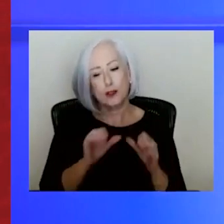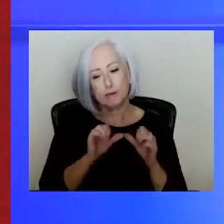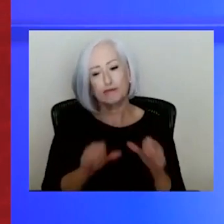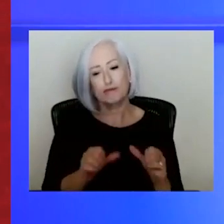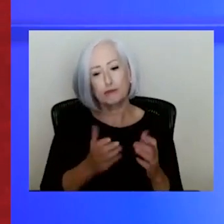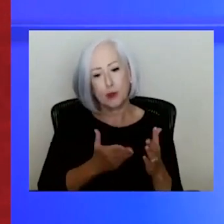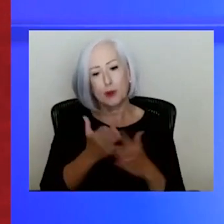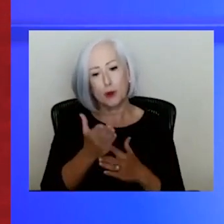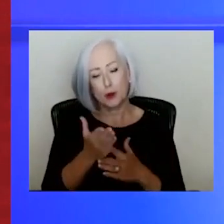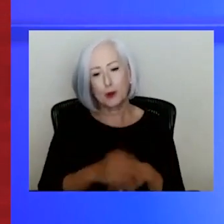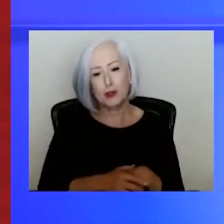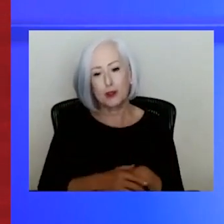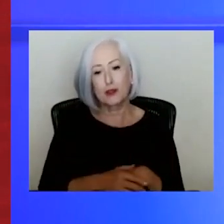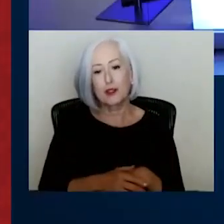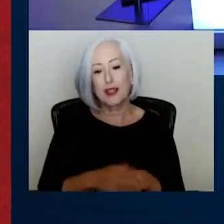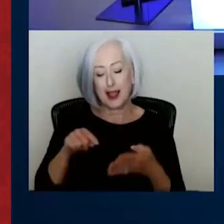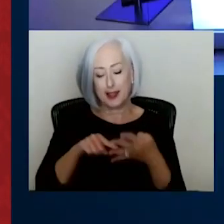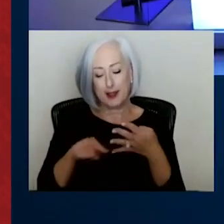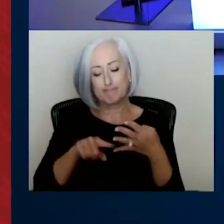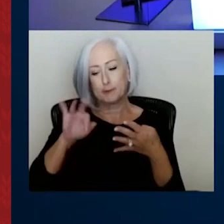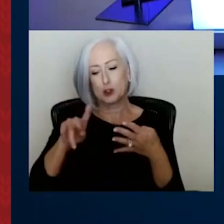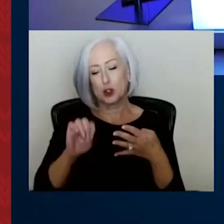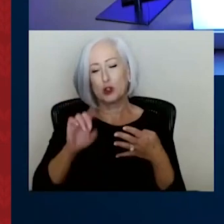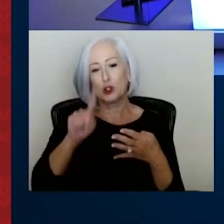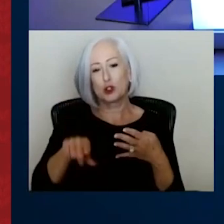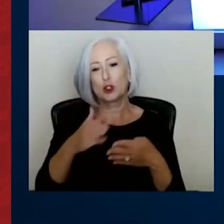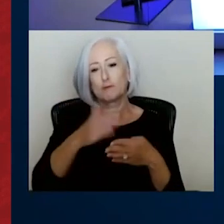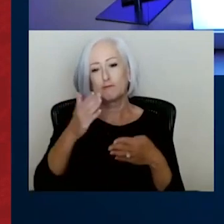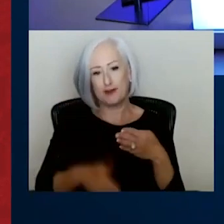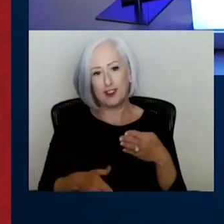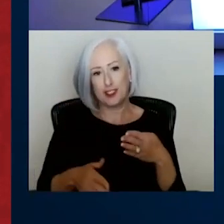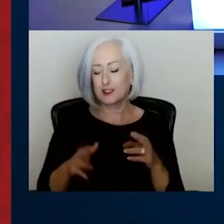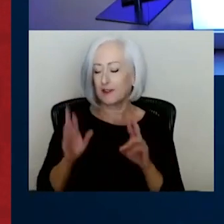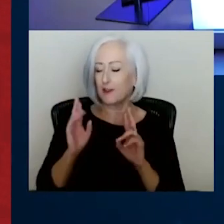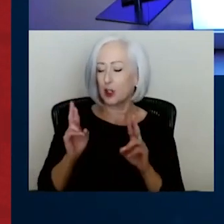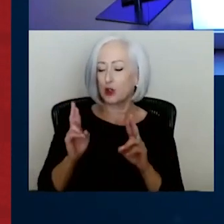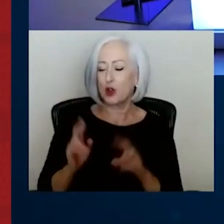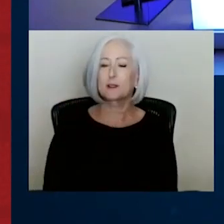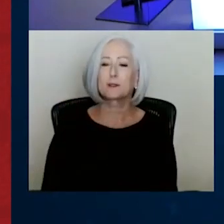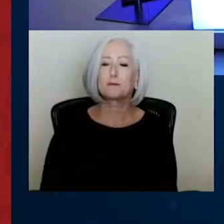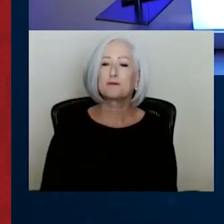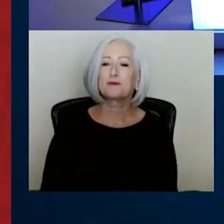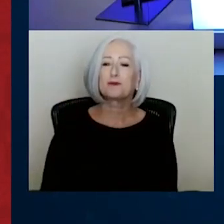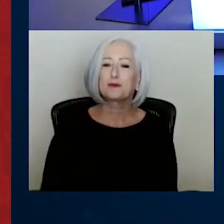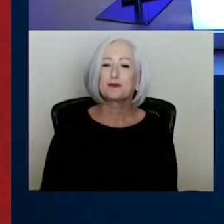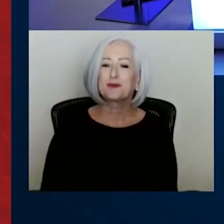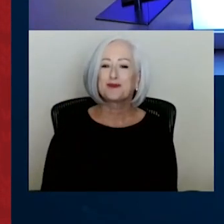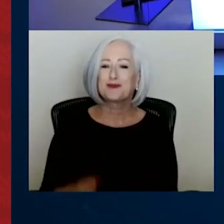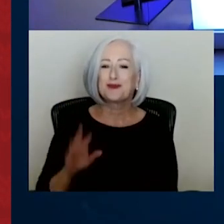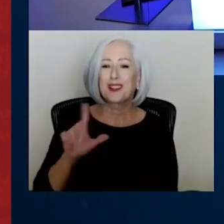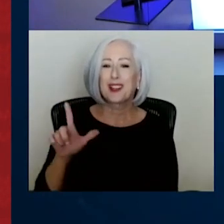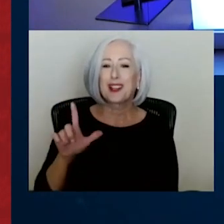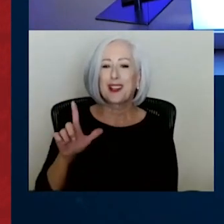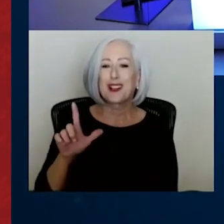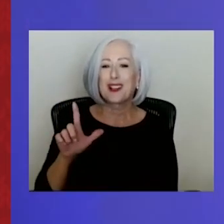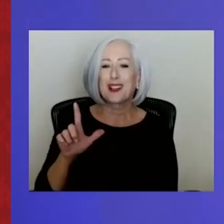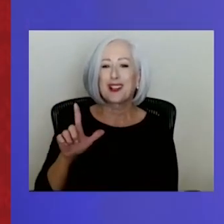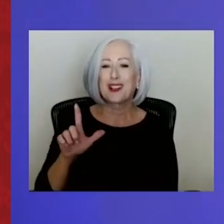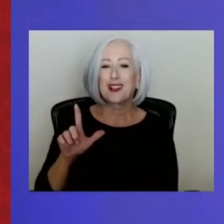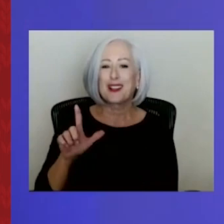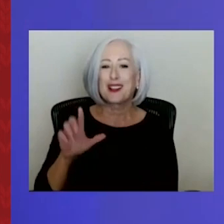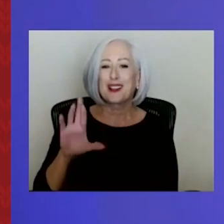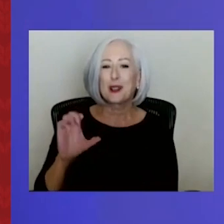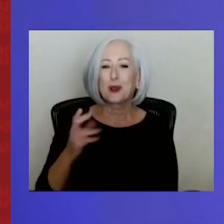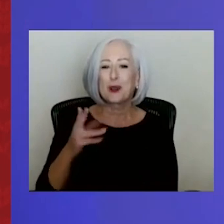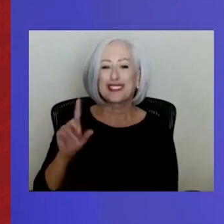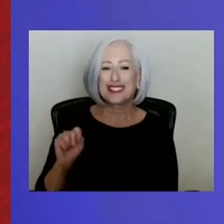through most of it. Yeah. Fingers crossed, man. Fingers crossed. Chris Lutz. Luke's, God, I did it again. Chris Lutz. All right. I'm going to rehearse